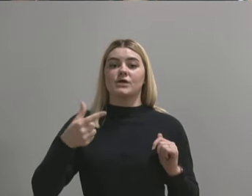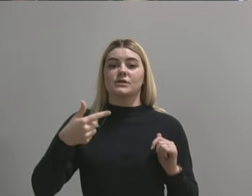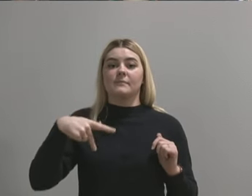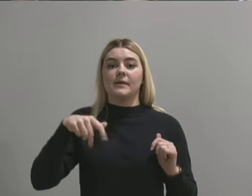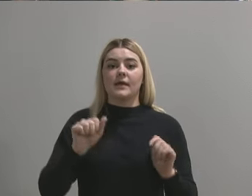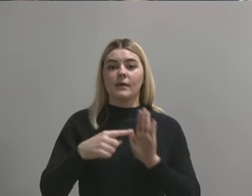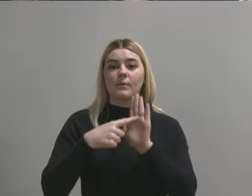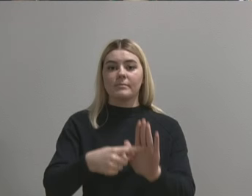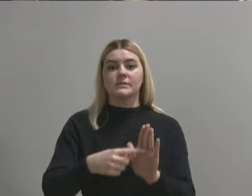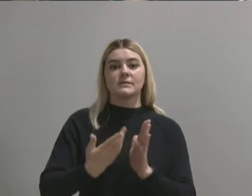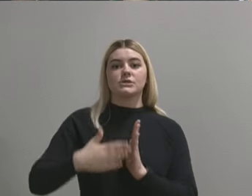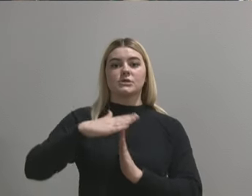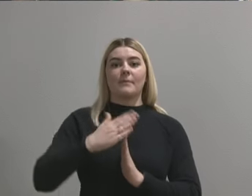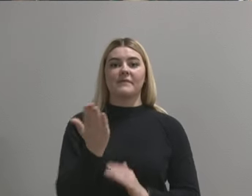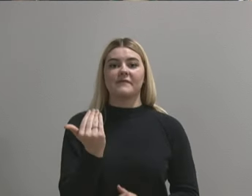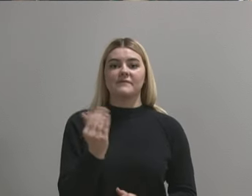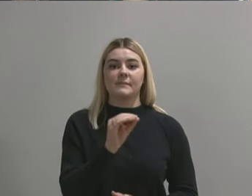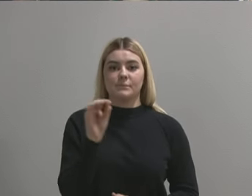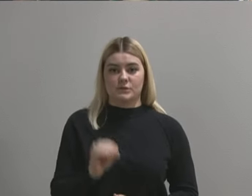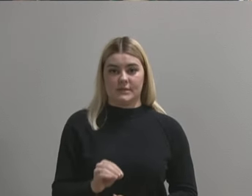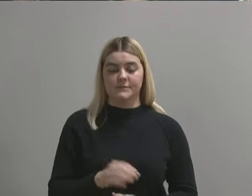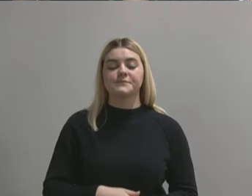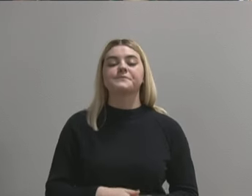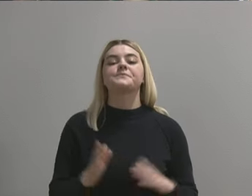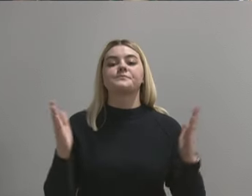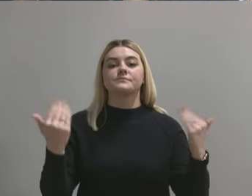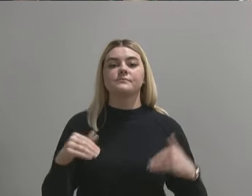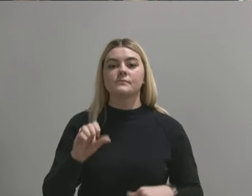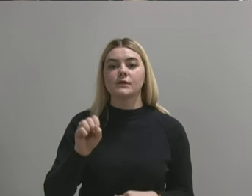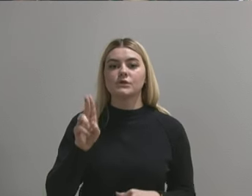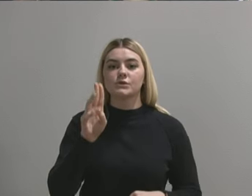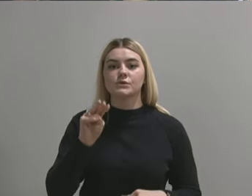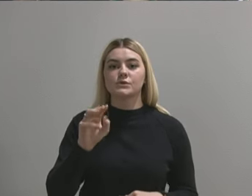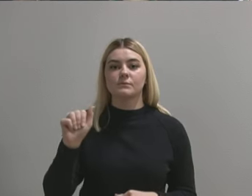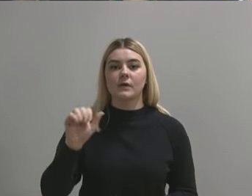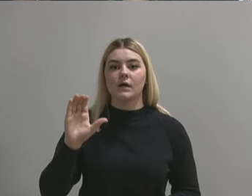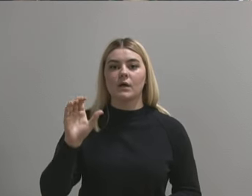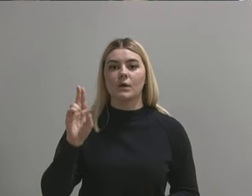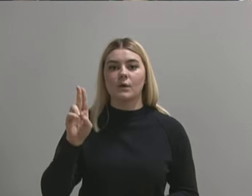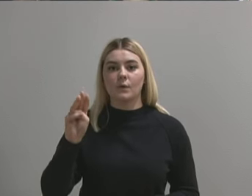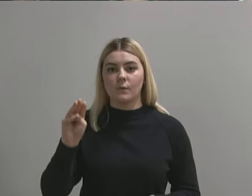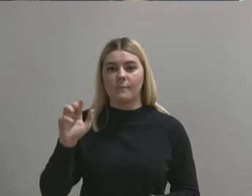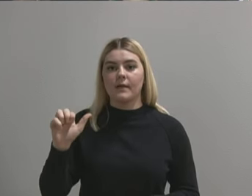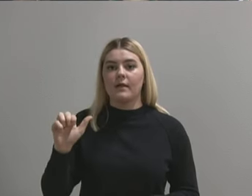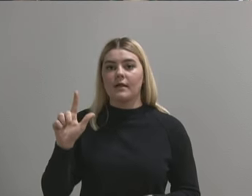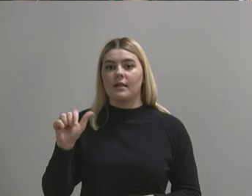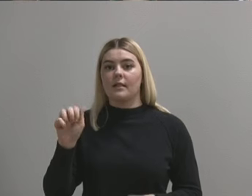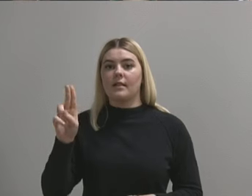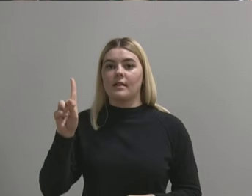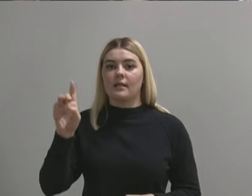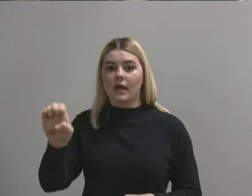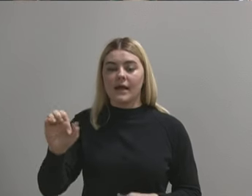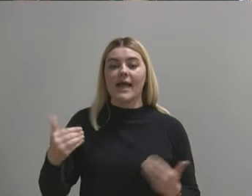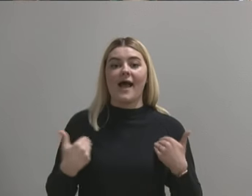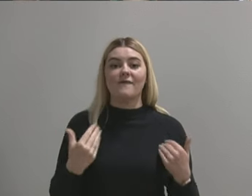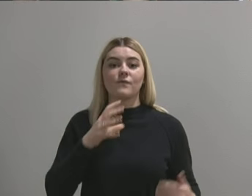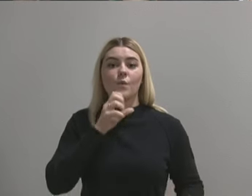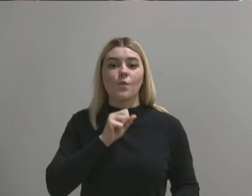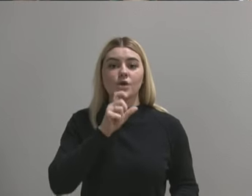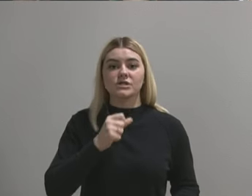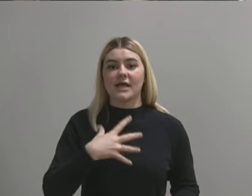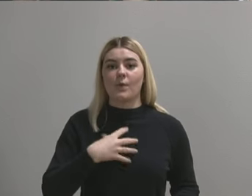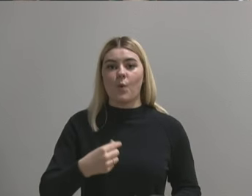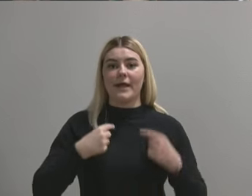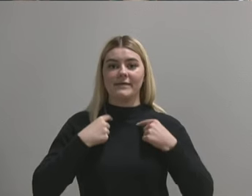School. And summa cum laude graduates are wearing medallions with orange and white ribbons. Their GPA represents the